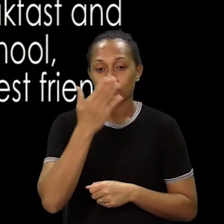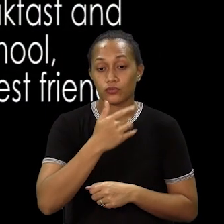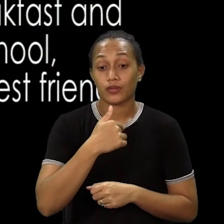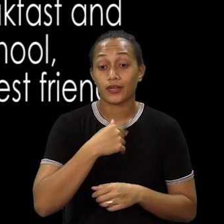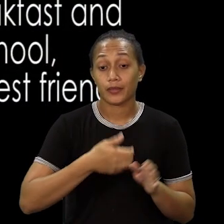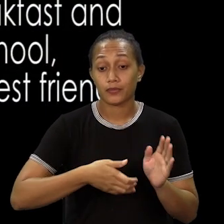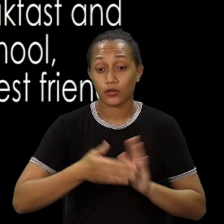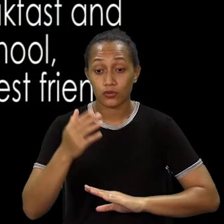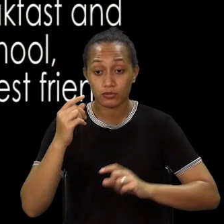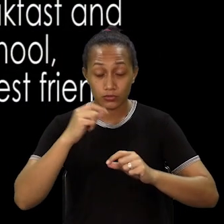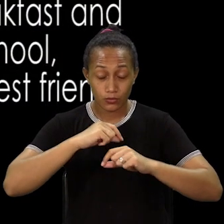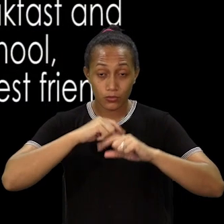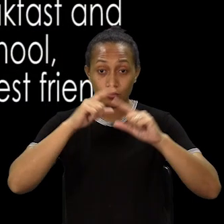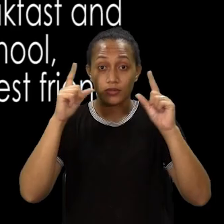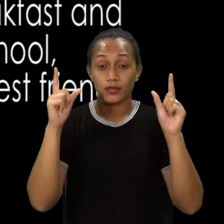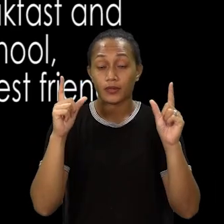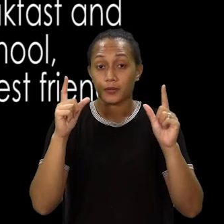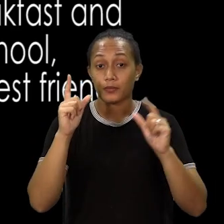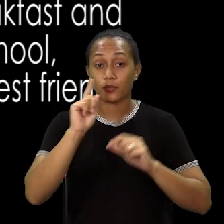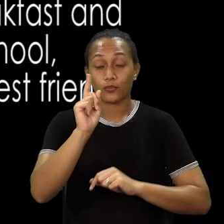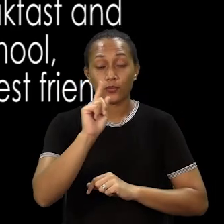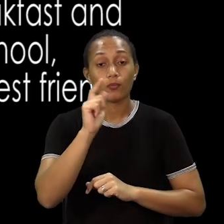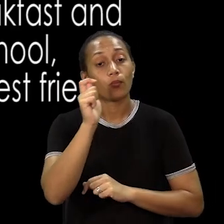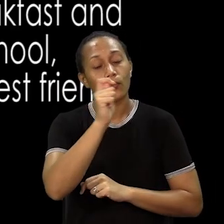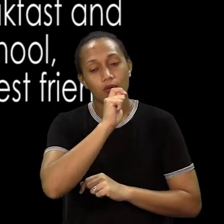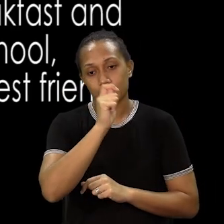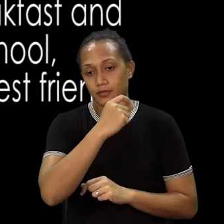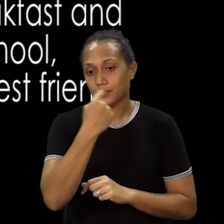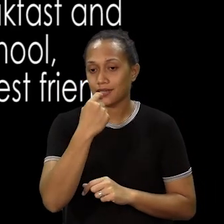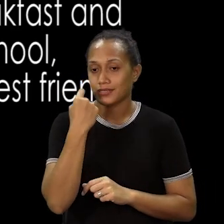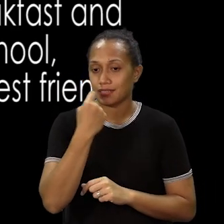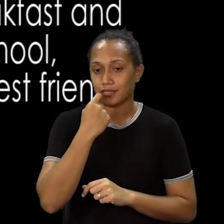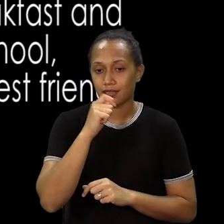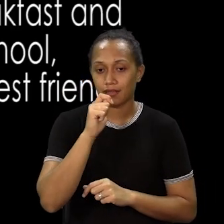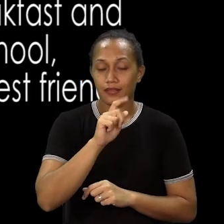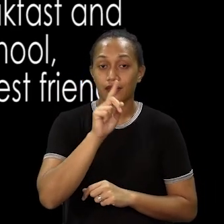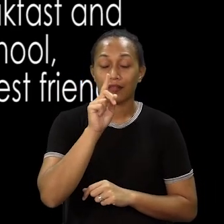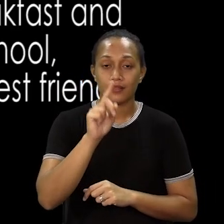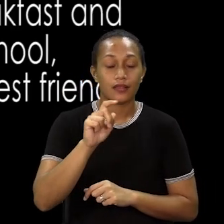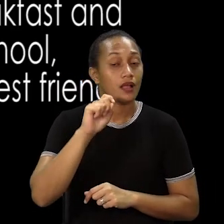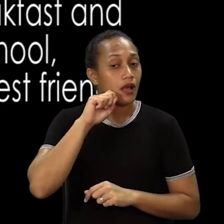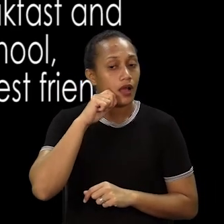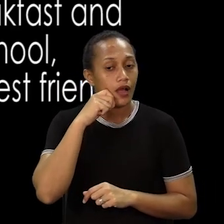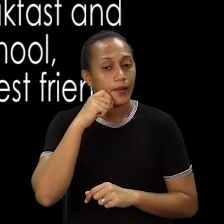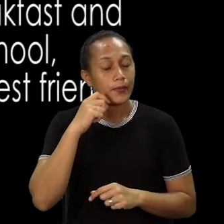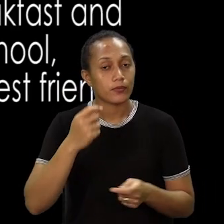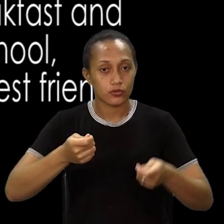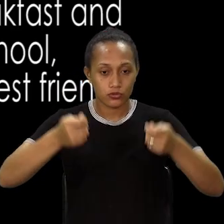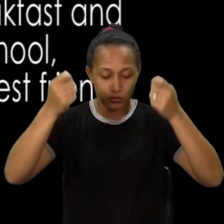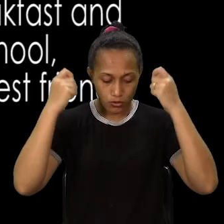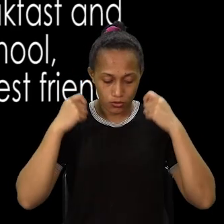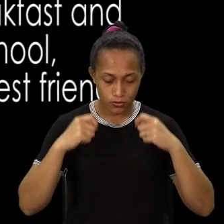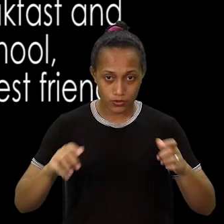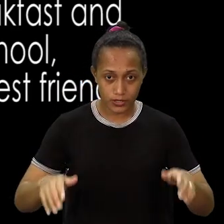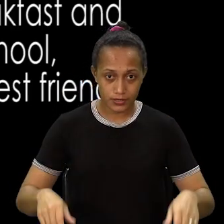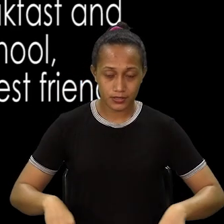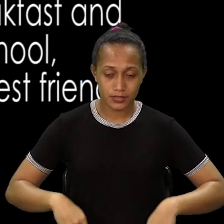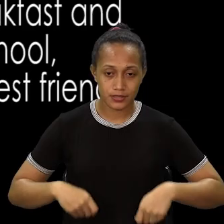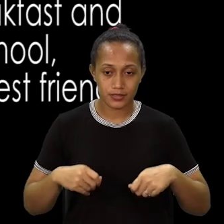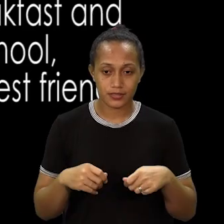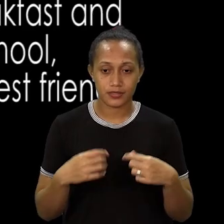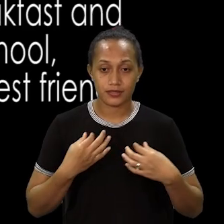Getting ready for school. I am going to wake up and brush my teeth.